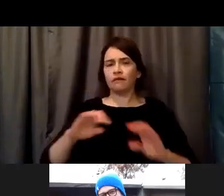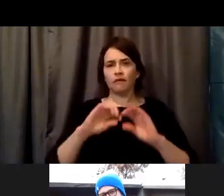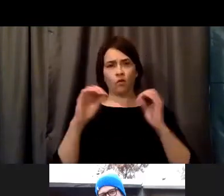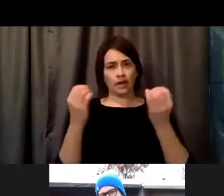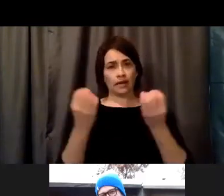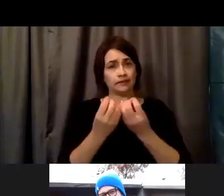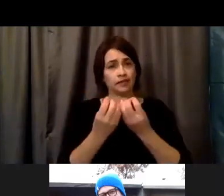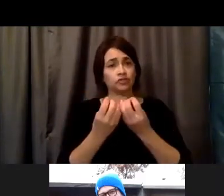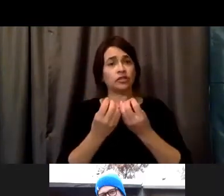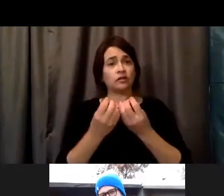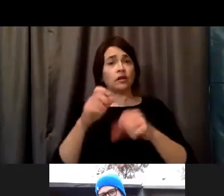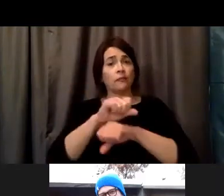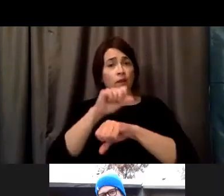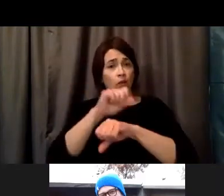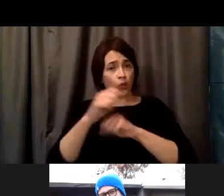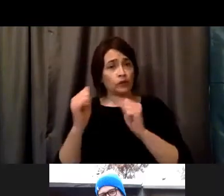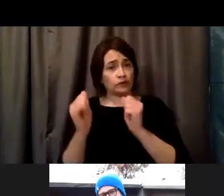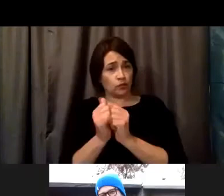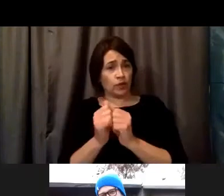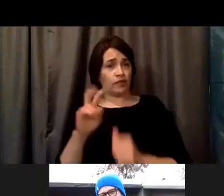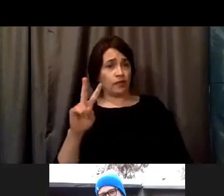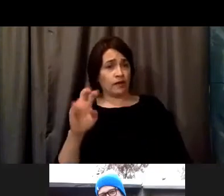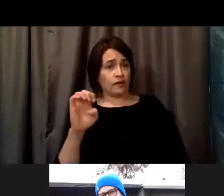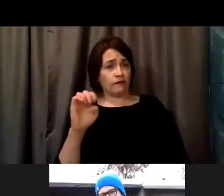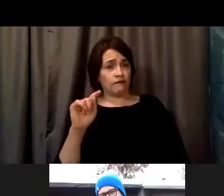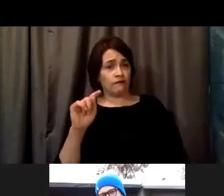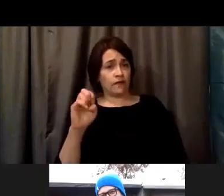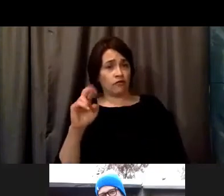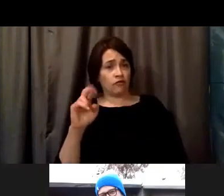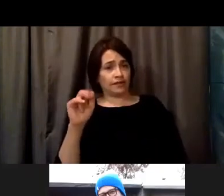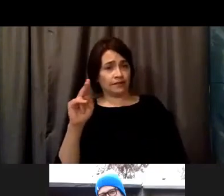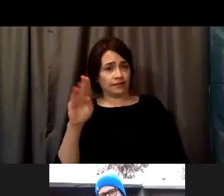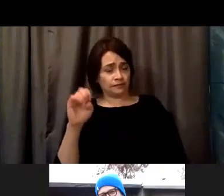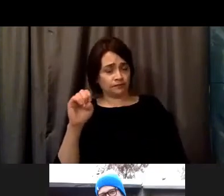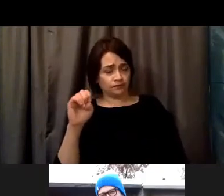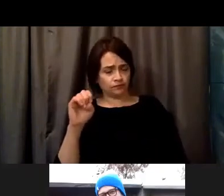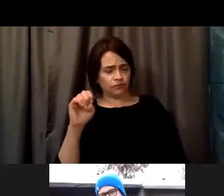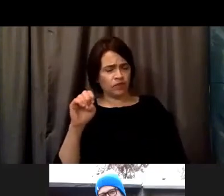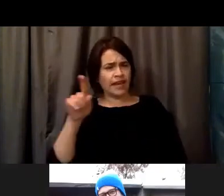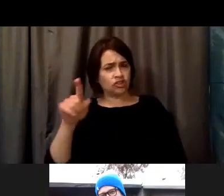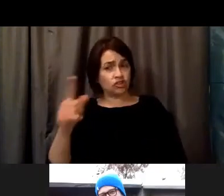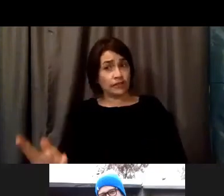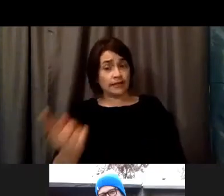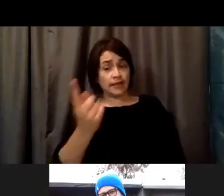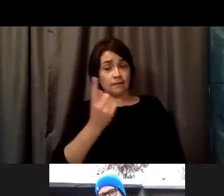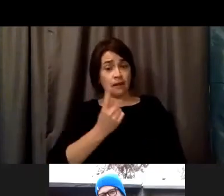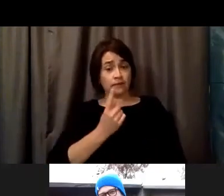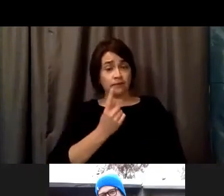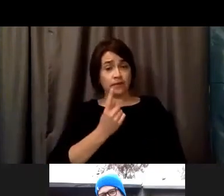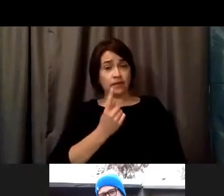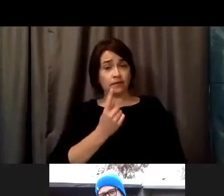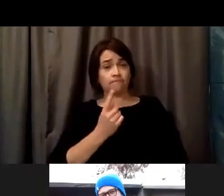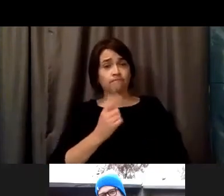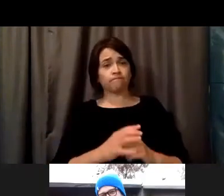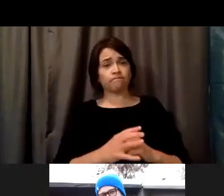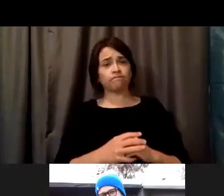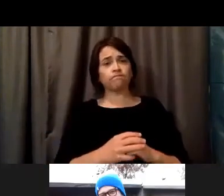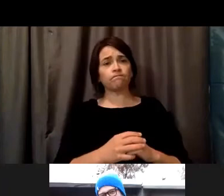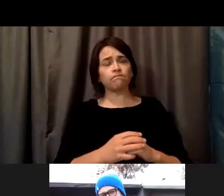works with veterans, and she came up to me and she said, "You know what? You people